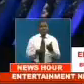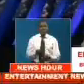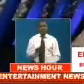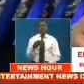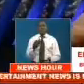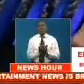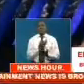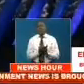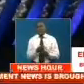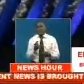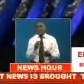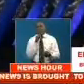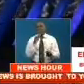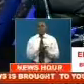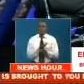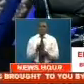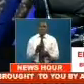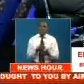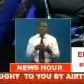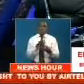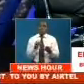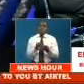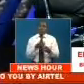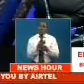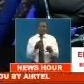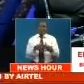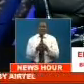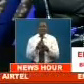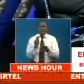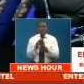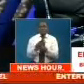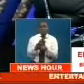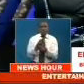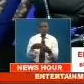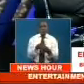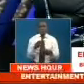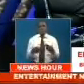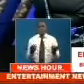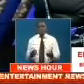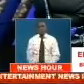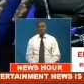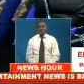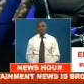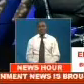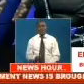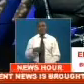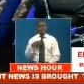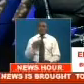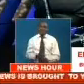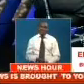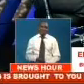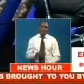comes to financial problem, like money, yeah. So we need to get someone. So that's our problem. We find it very difficult